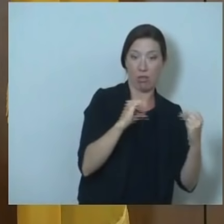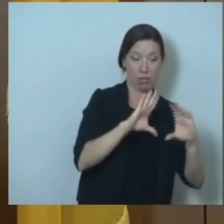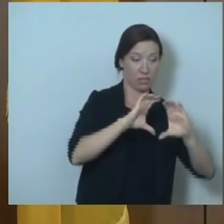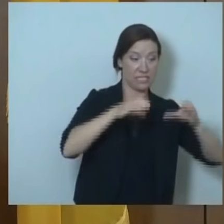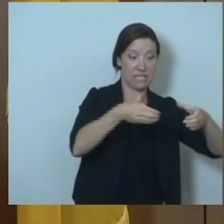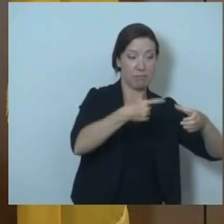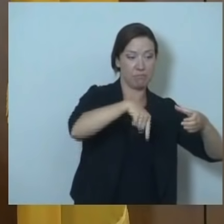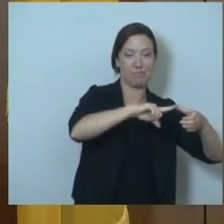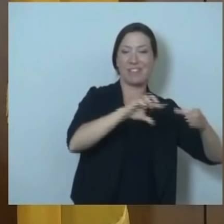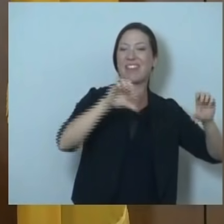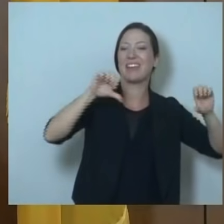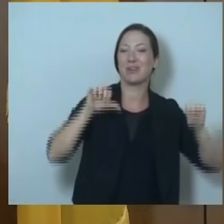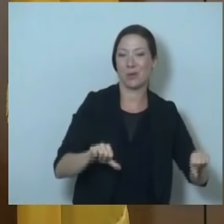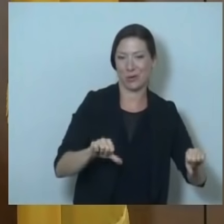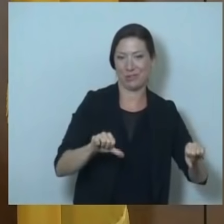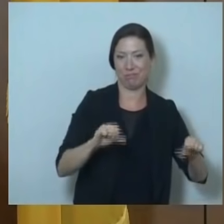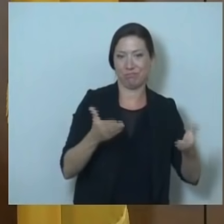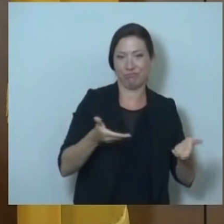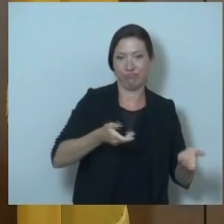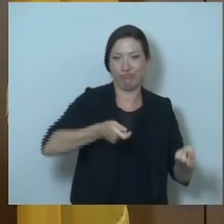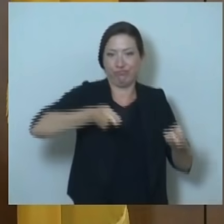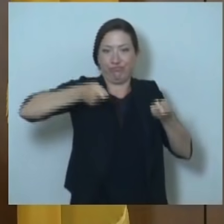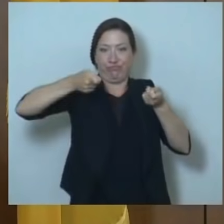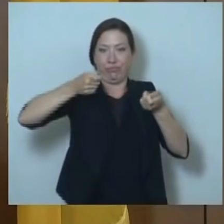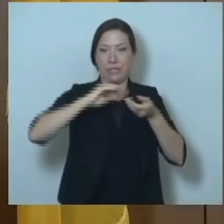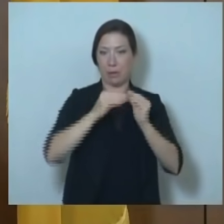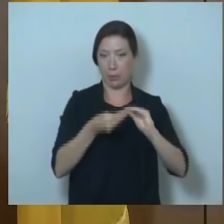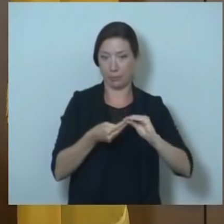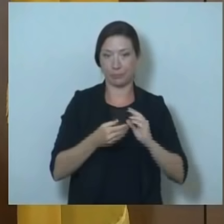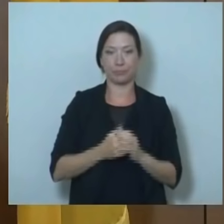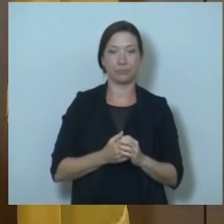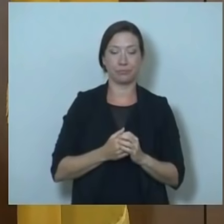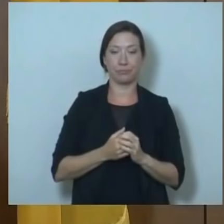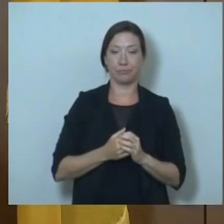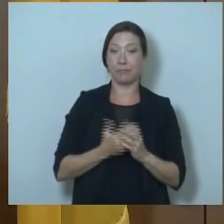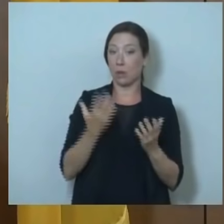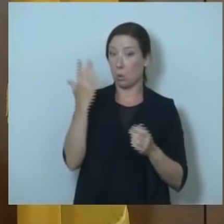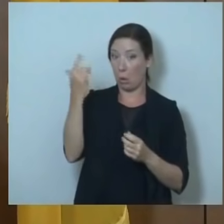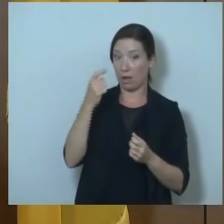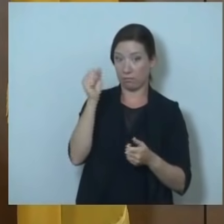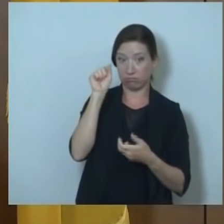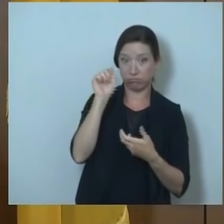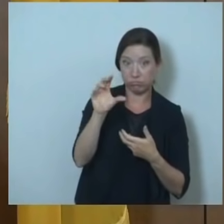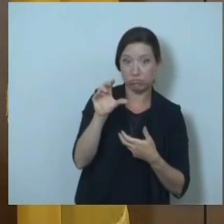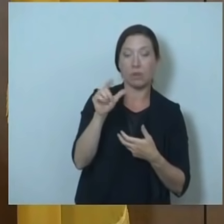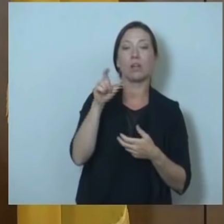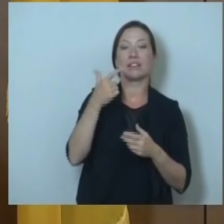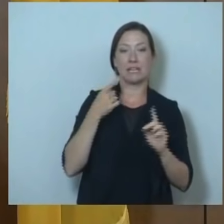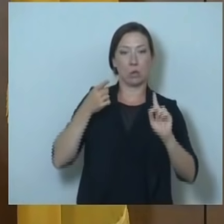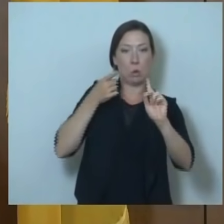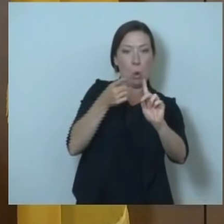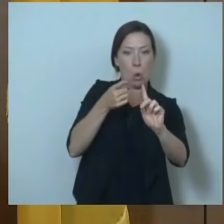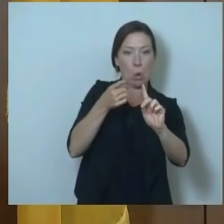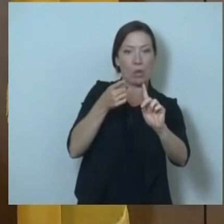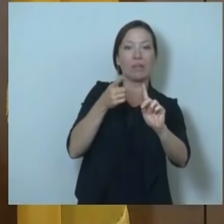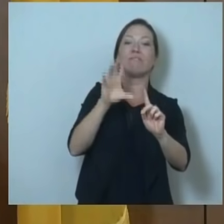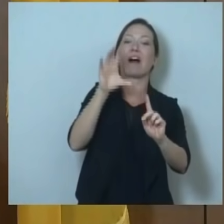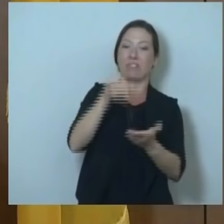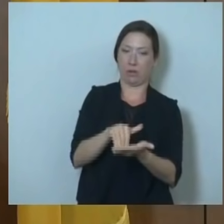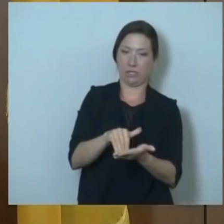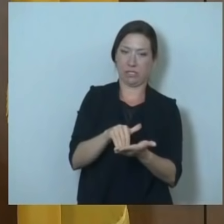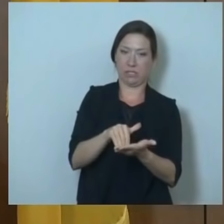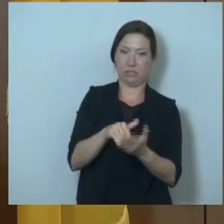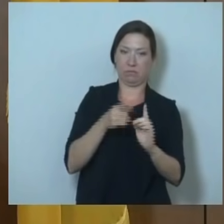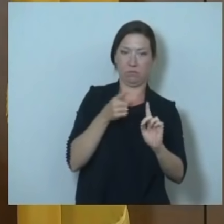that. The reason I say this, our goal is to get to 5,000. We need individuals in the state to be aggressive and